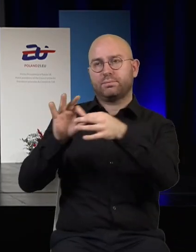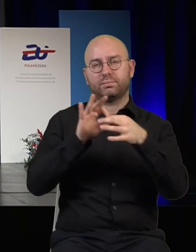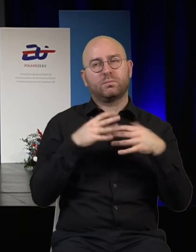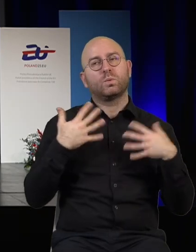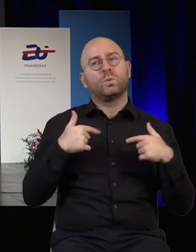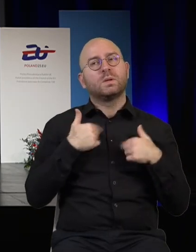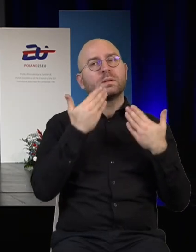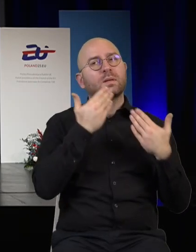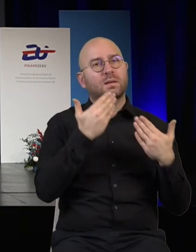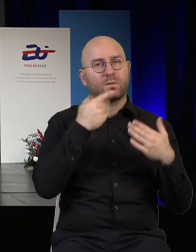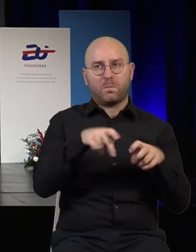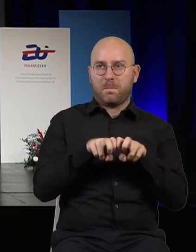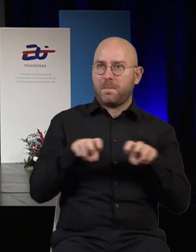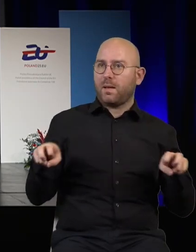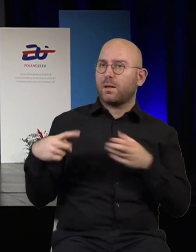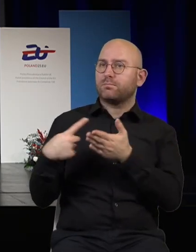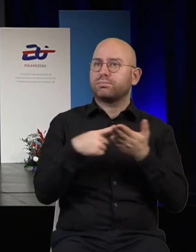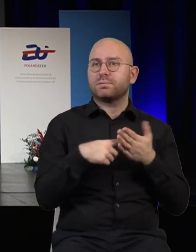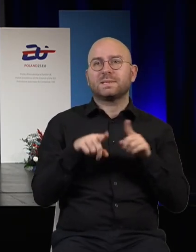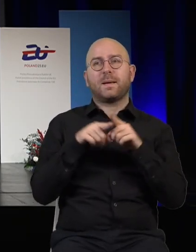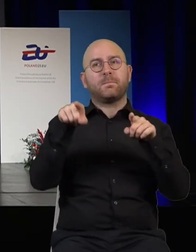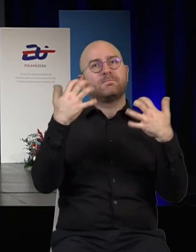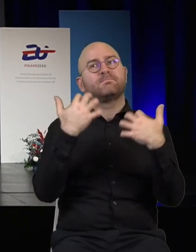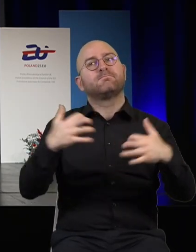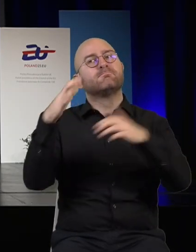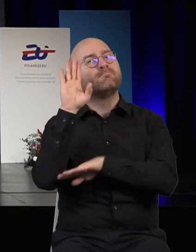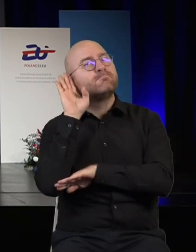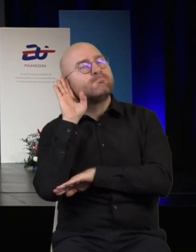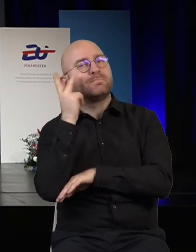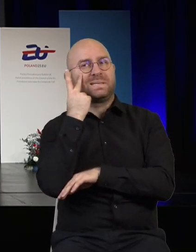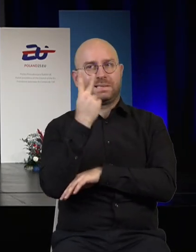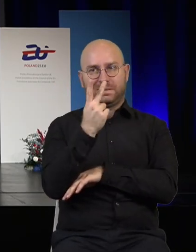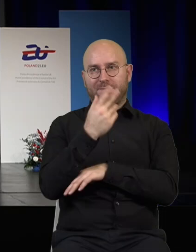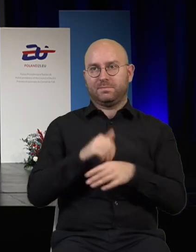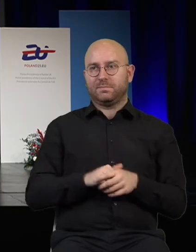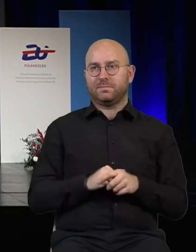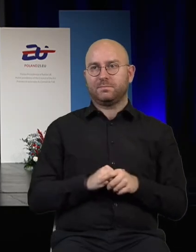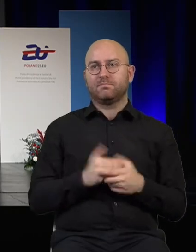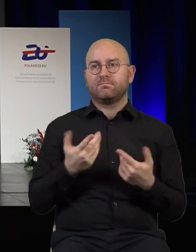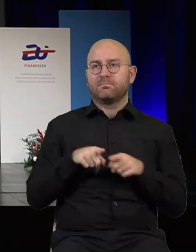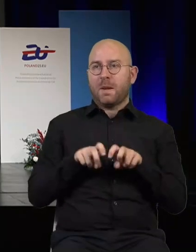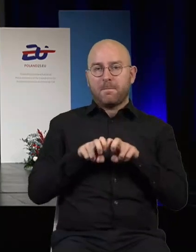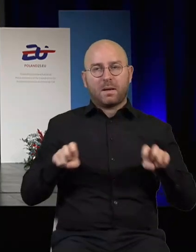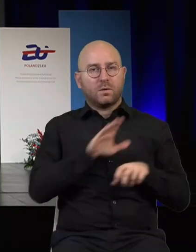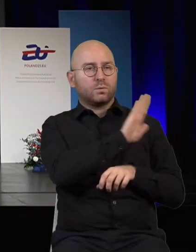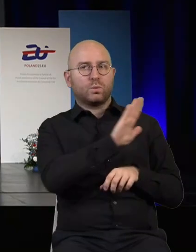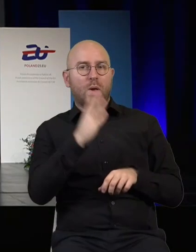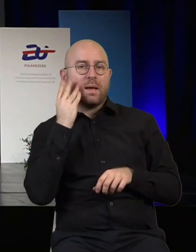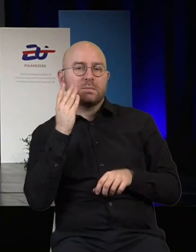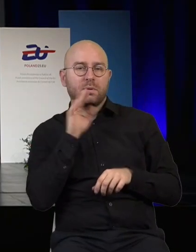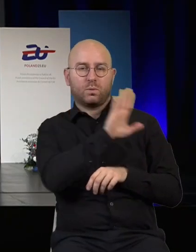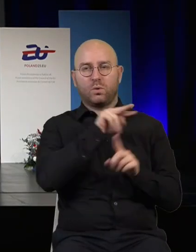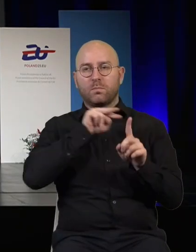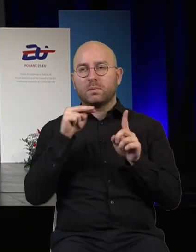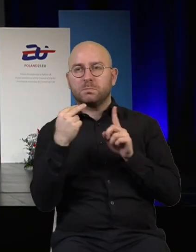panelists, for joining us and sharing their experience. I hope it was a very interesting